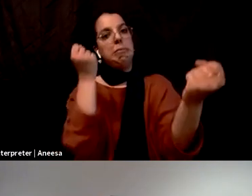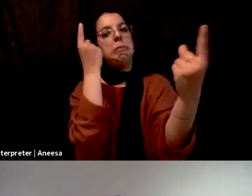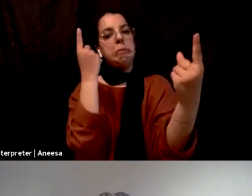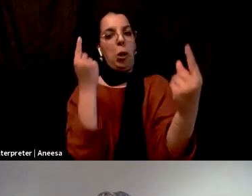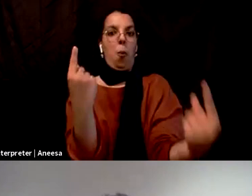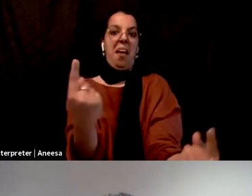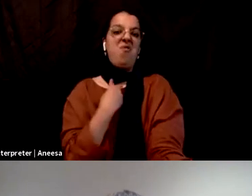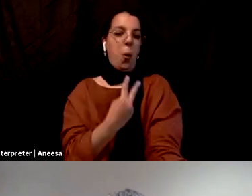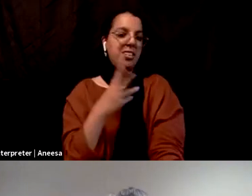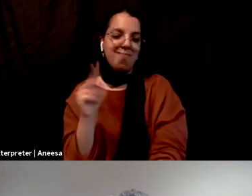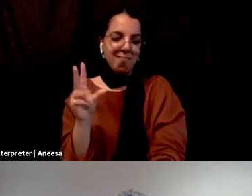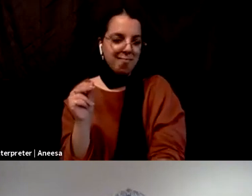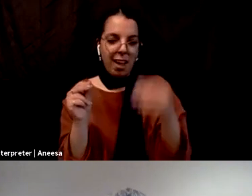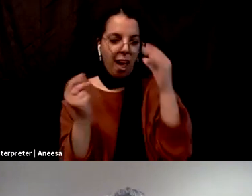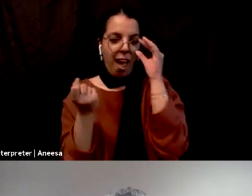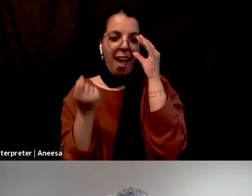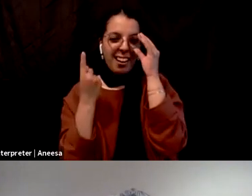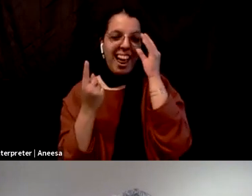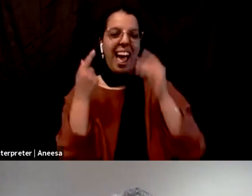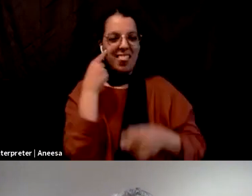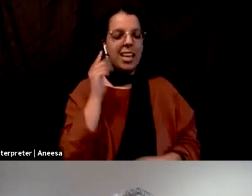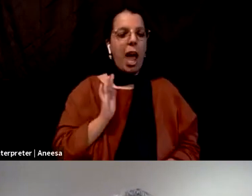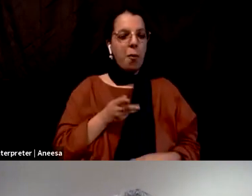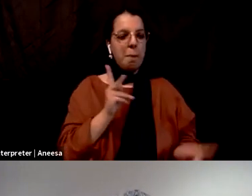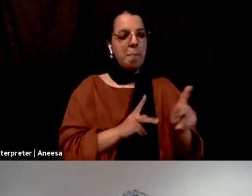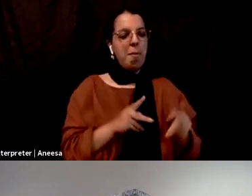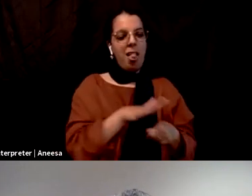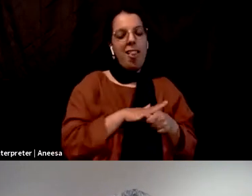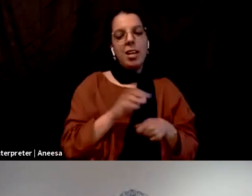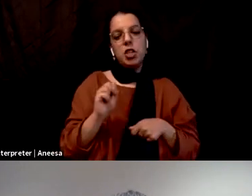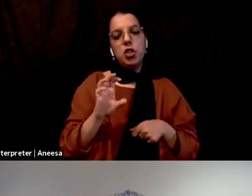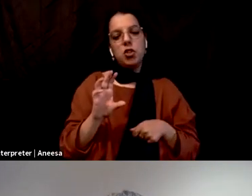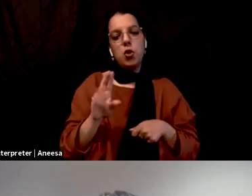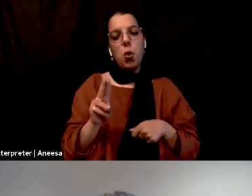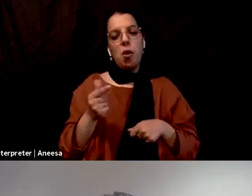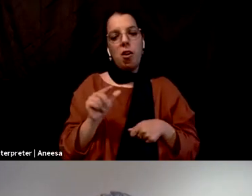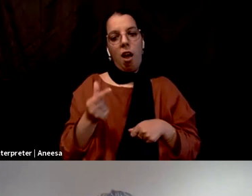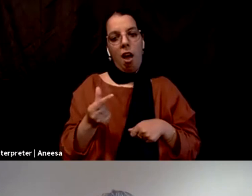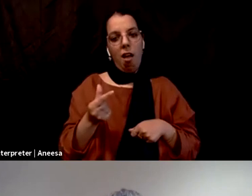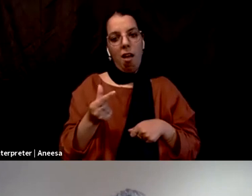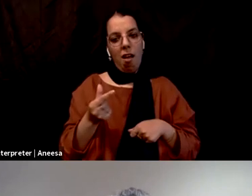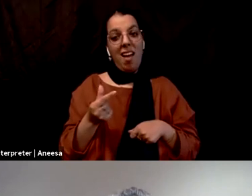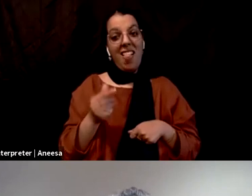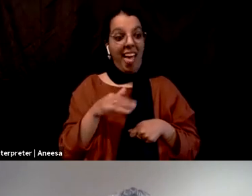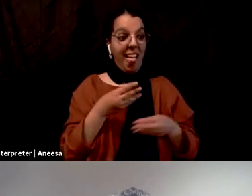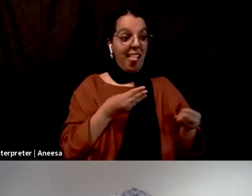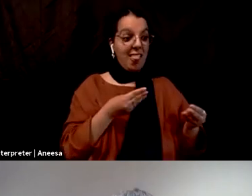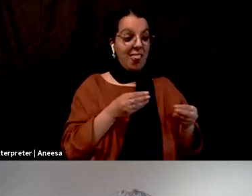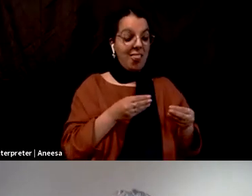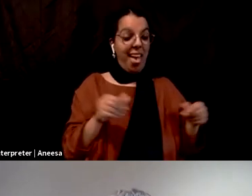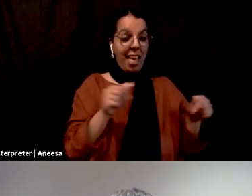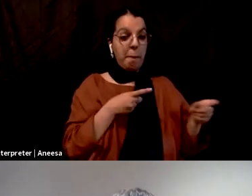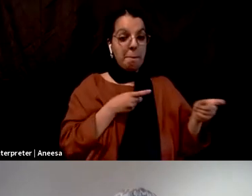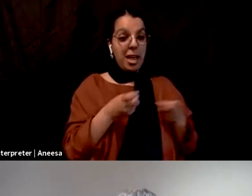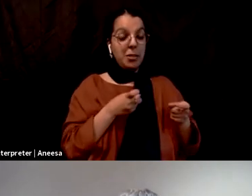voice, but I do think people at SCUGOG would generally agree that, you know, entering into that lands management process was